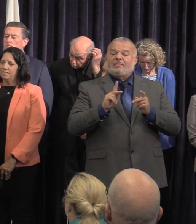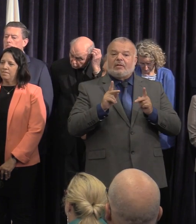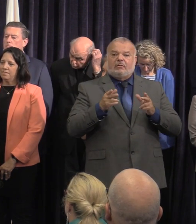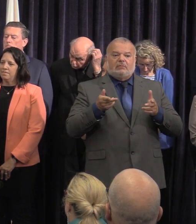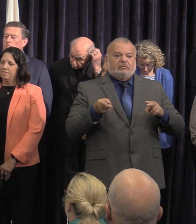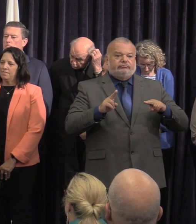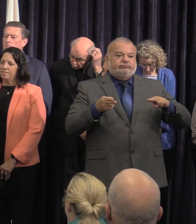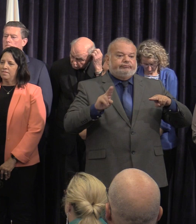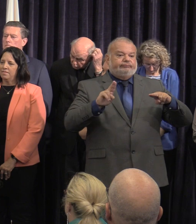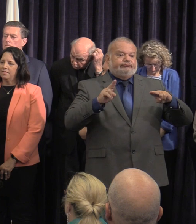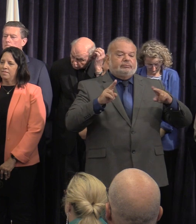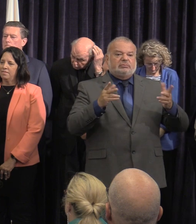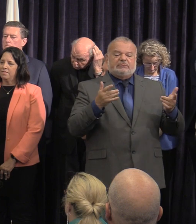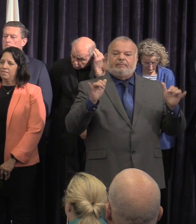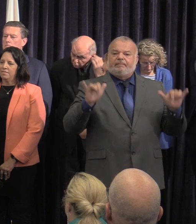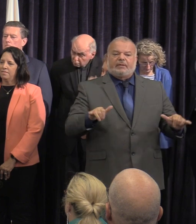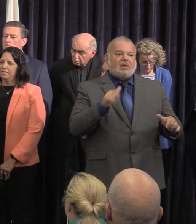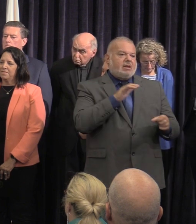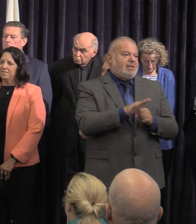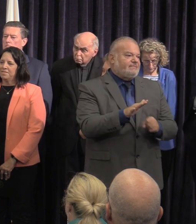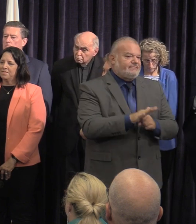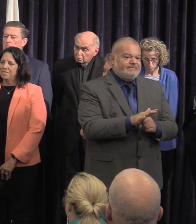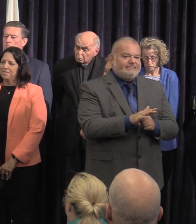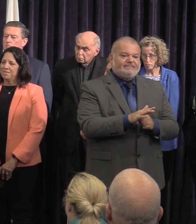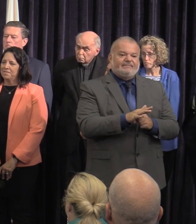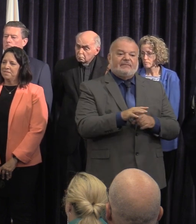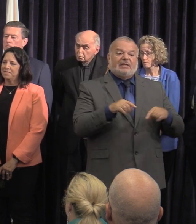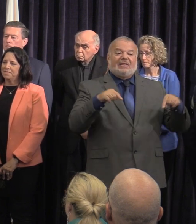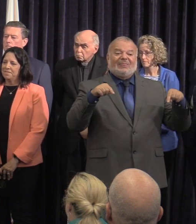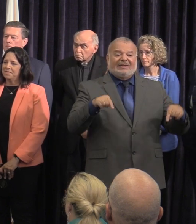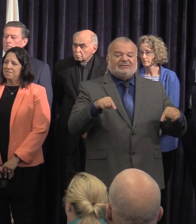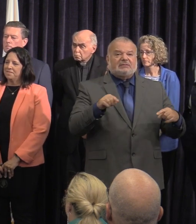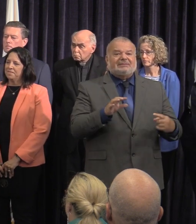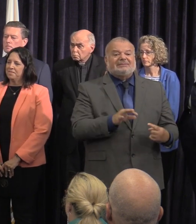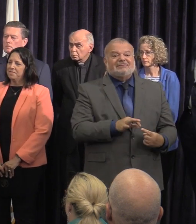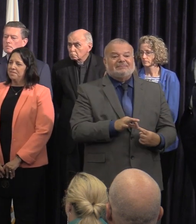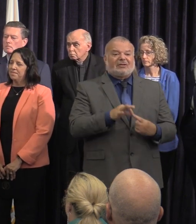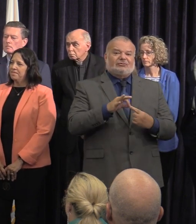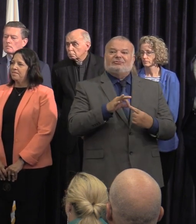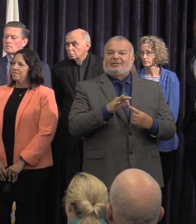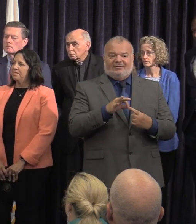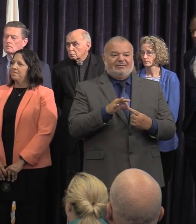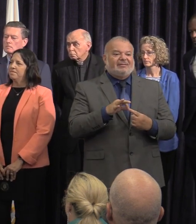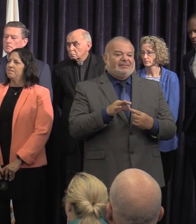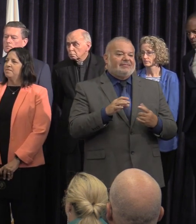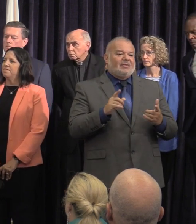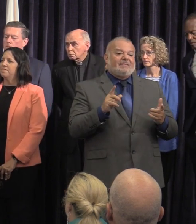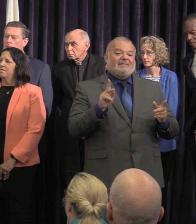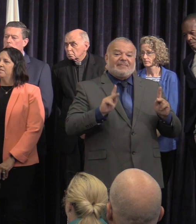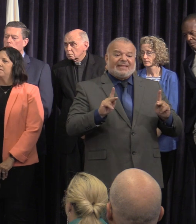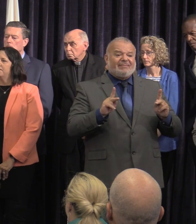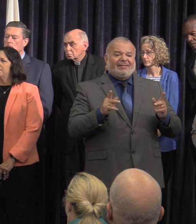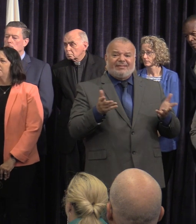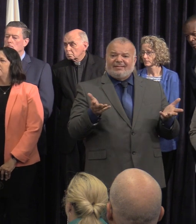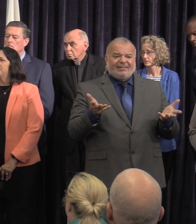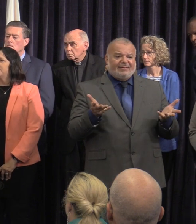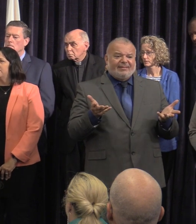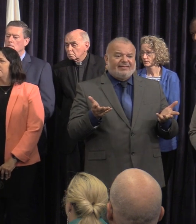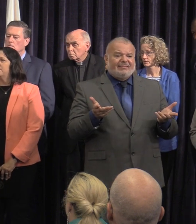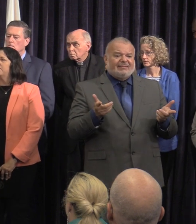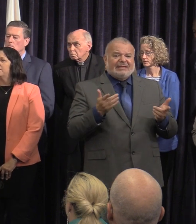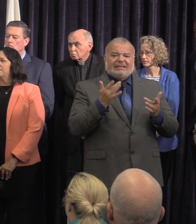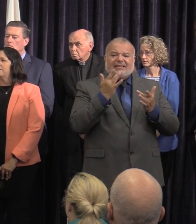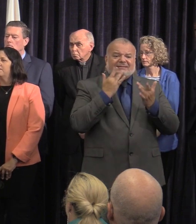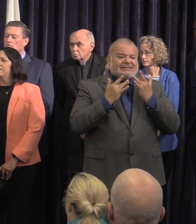If we're going to meet the unique and varied needs of our both extremely low-income Massachusetts residents,